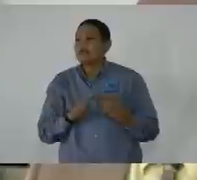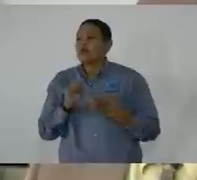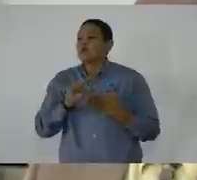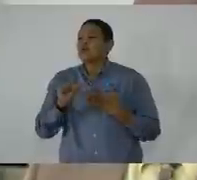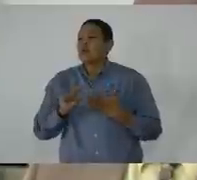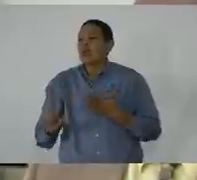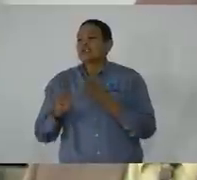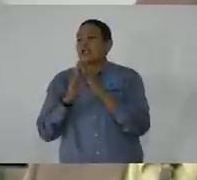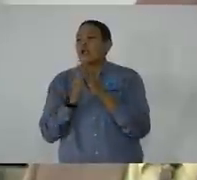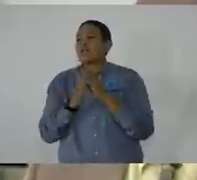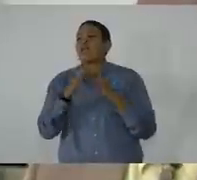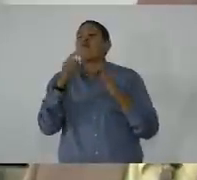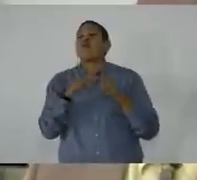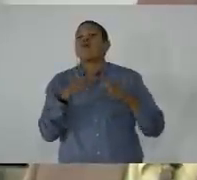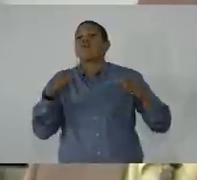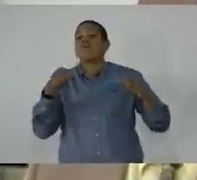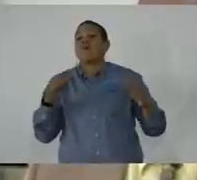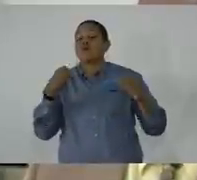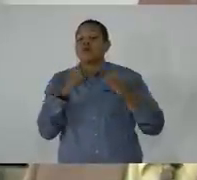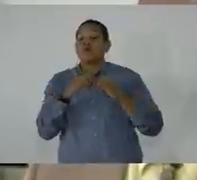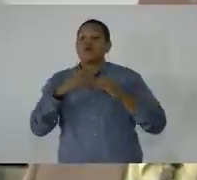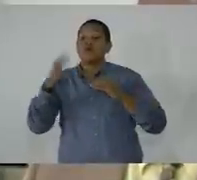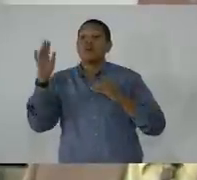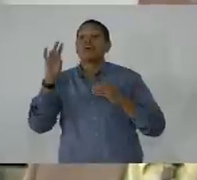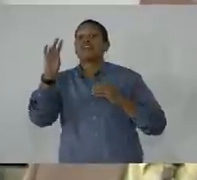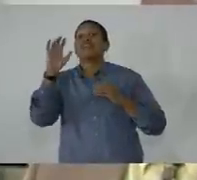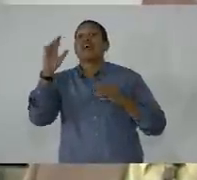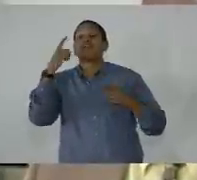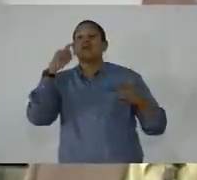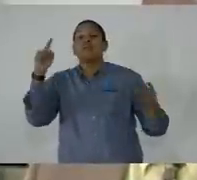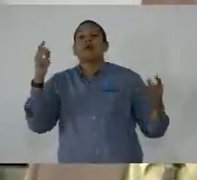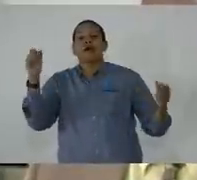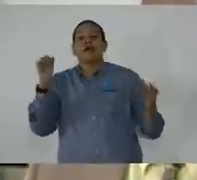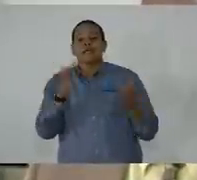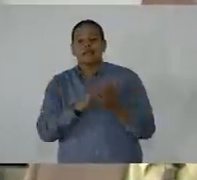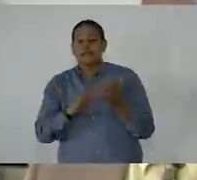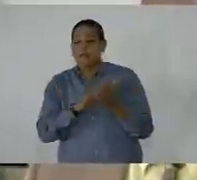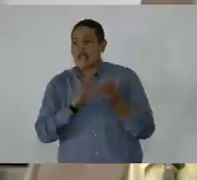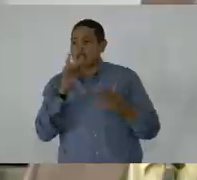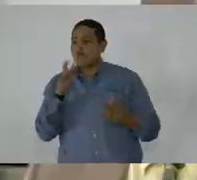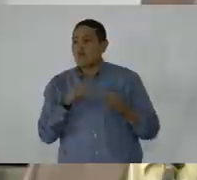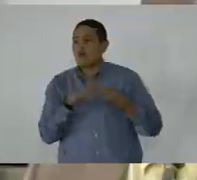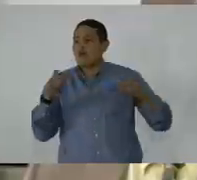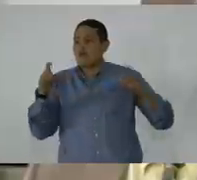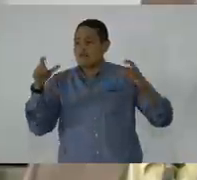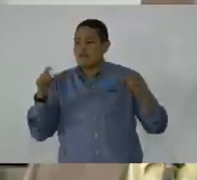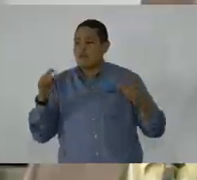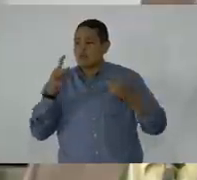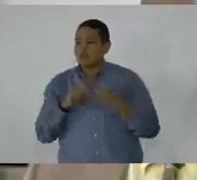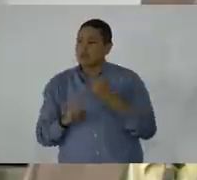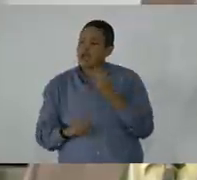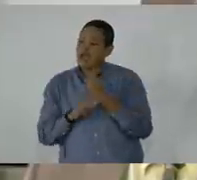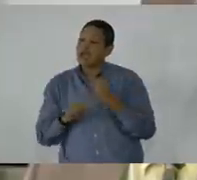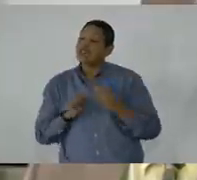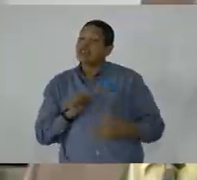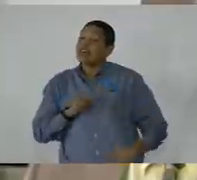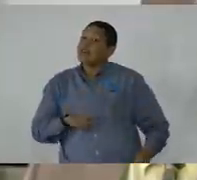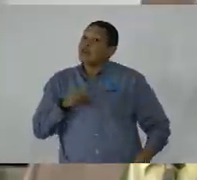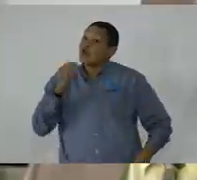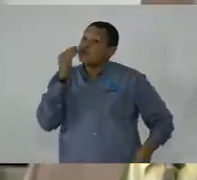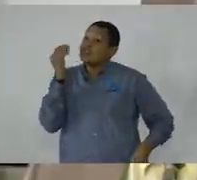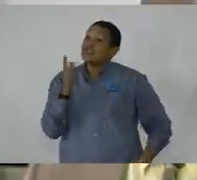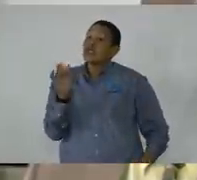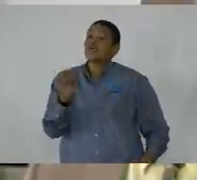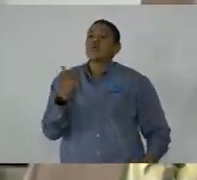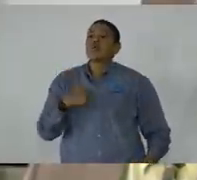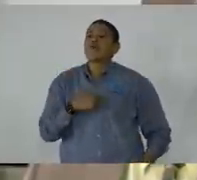and book vouchers, more than 700 receiving tablets or vouchers. And Madam Speaker, I'm proud to say that we